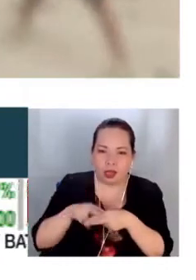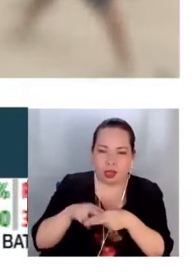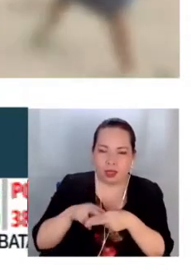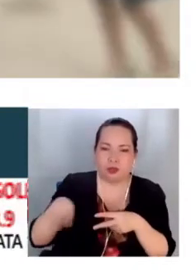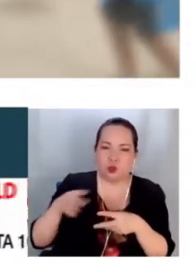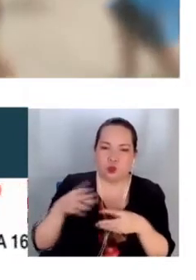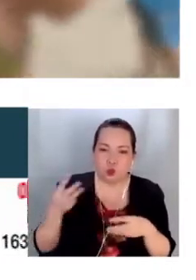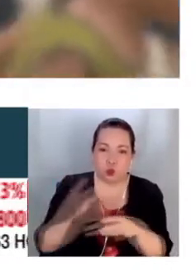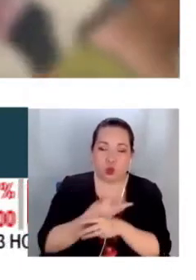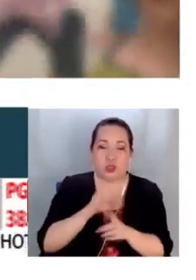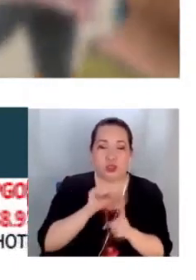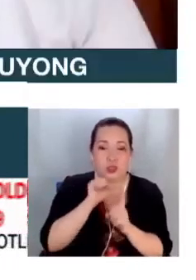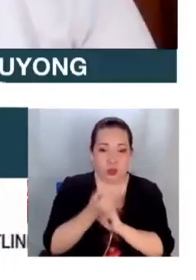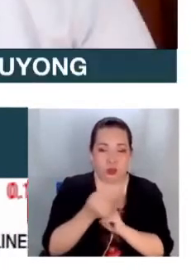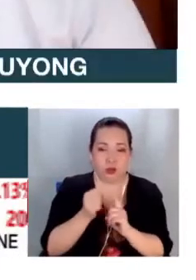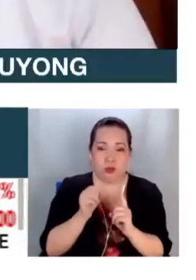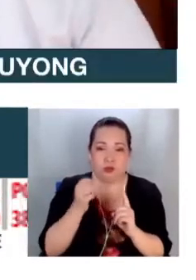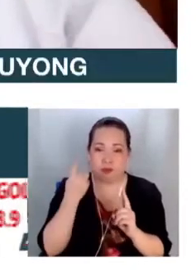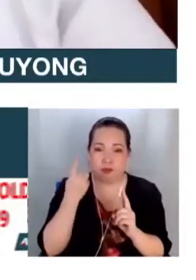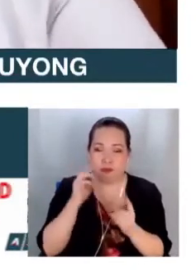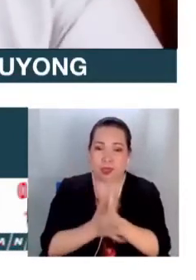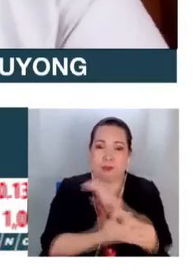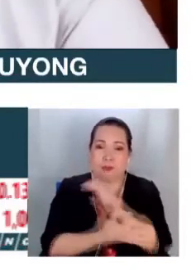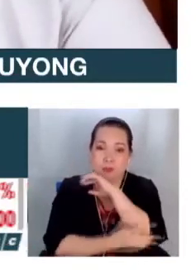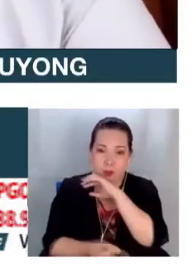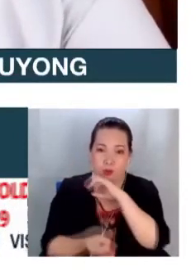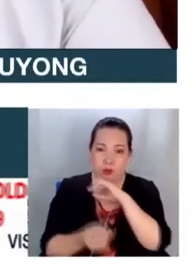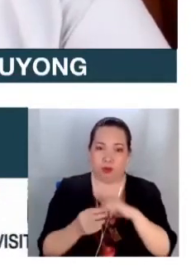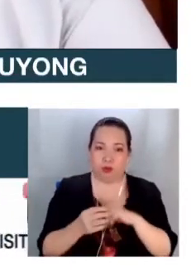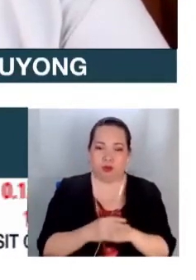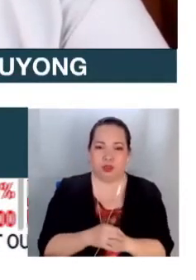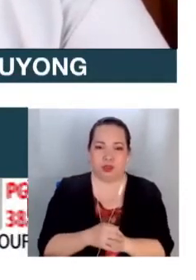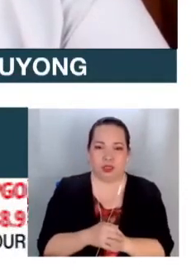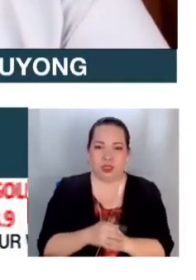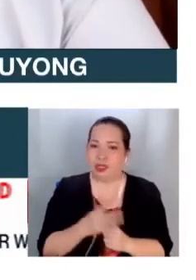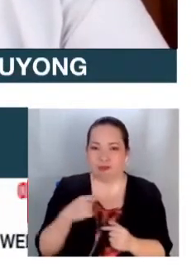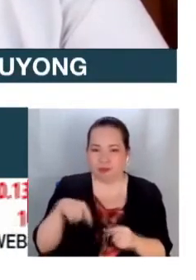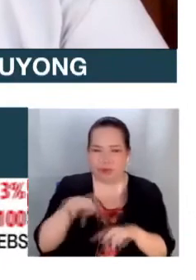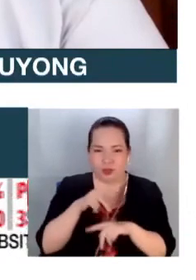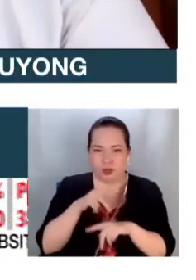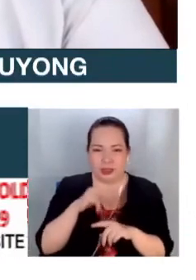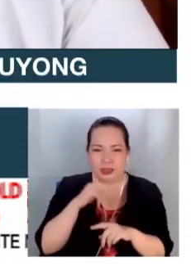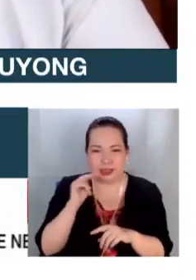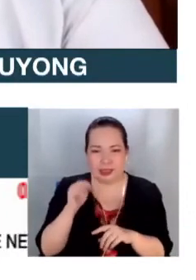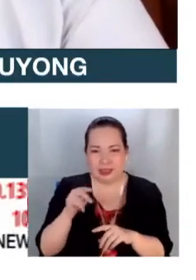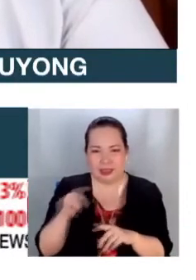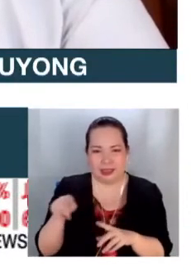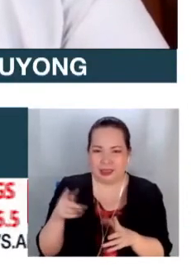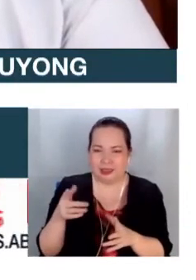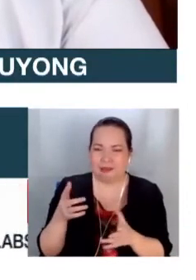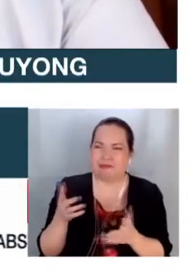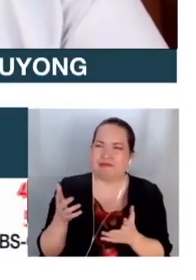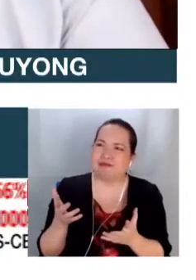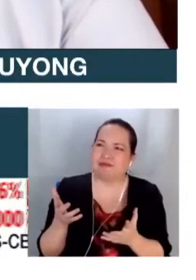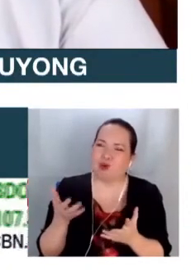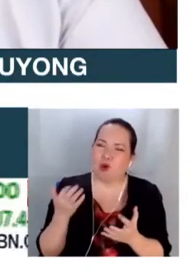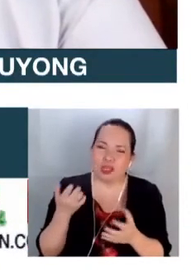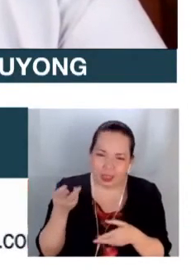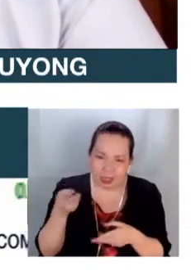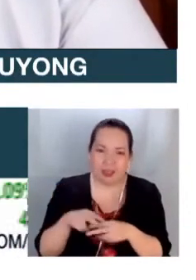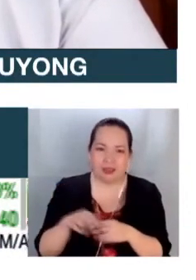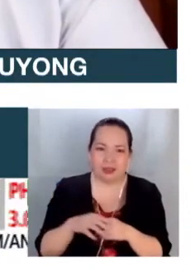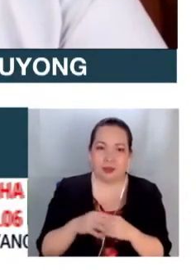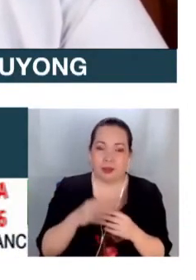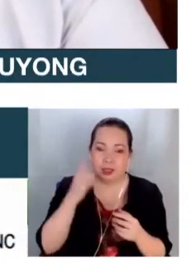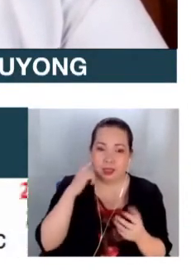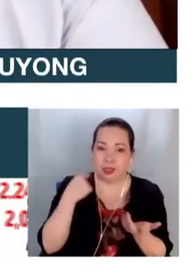That's why we're pushing this. Here's another thing that we have yet to talk about, Undersecretary. Everything that we talked about so far since our conversation began